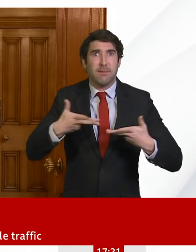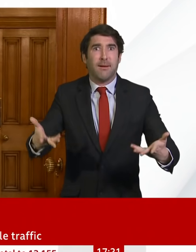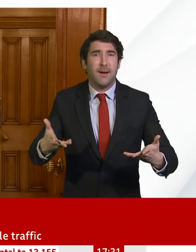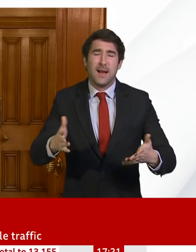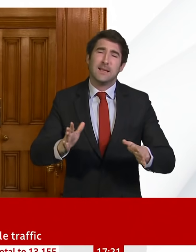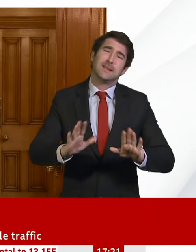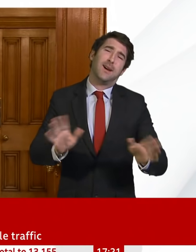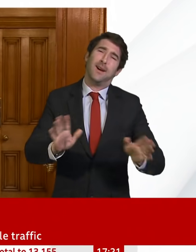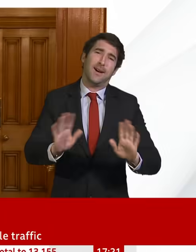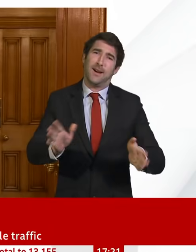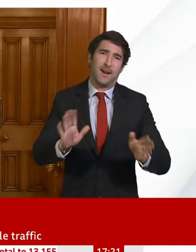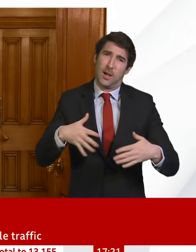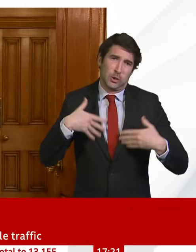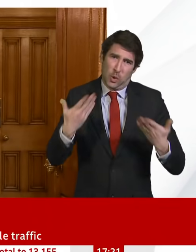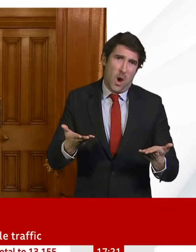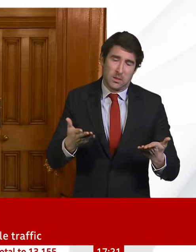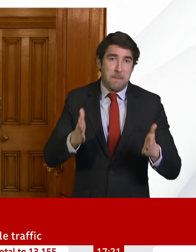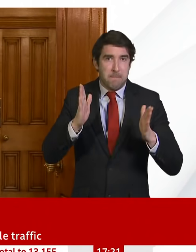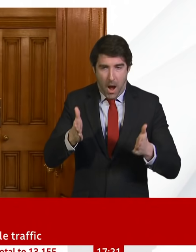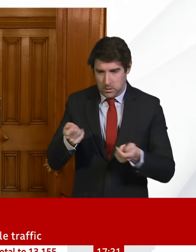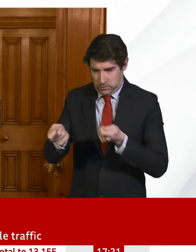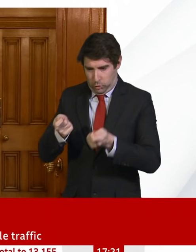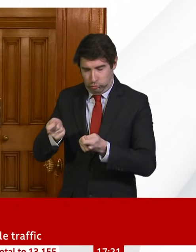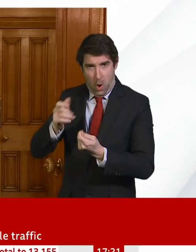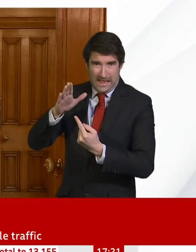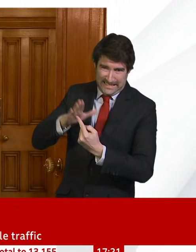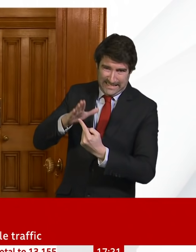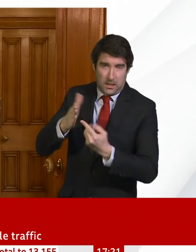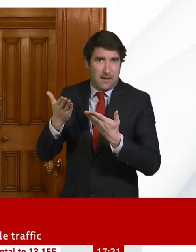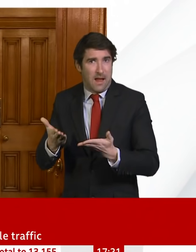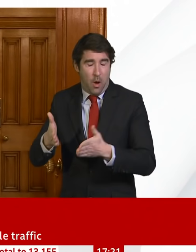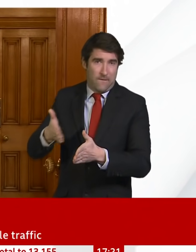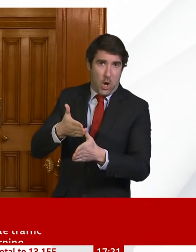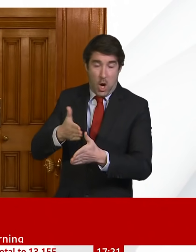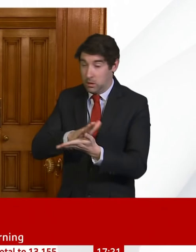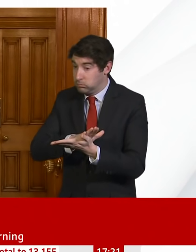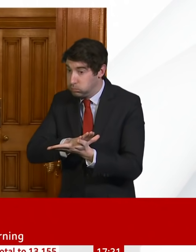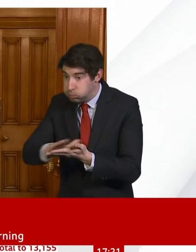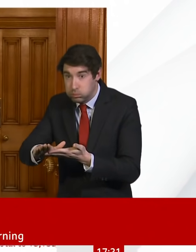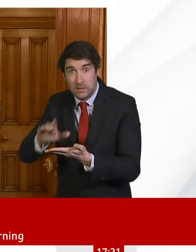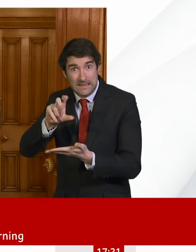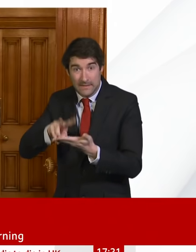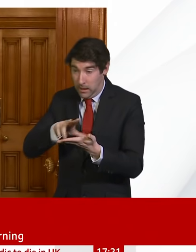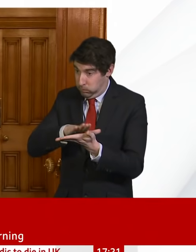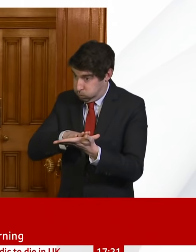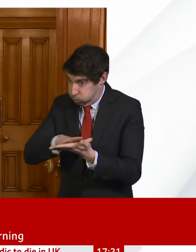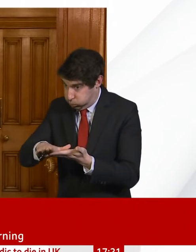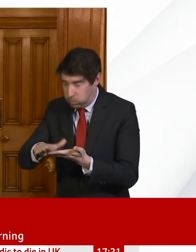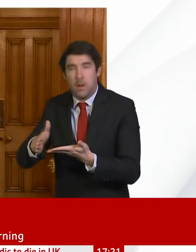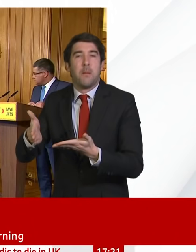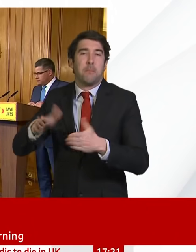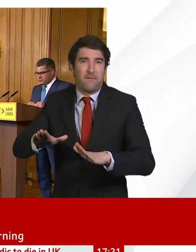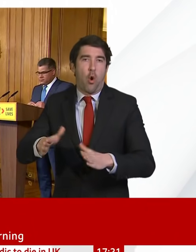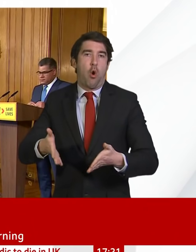potentially see a dangerous second peak. We absolutely want to avoid that, but I think it may be helpful, Yvonne, if you want to amplify on this particular